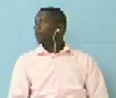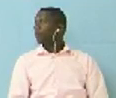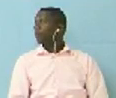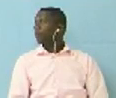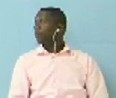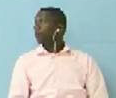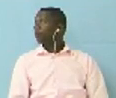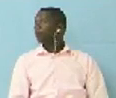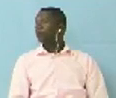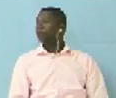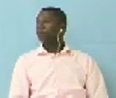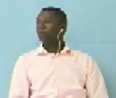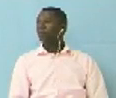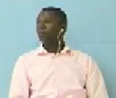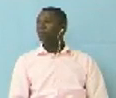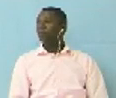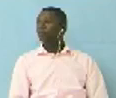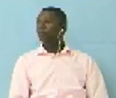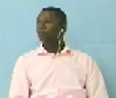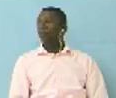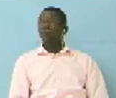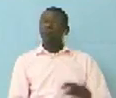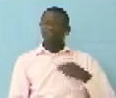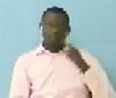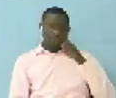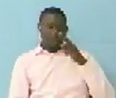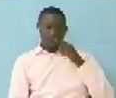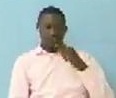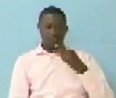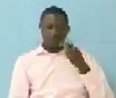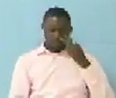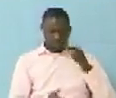So I'm trying to get the list. So